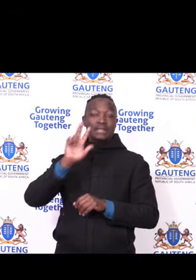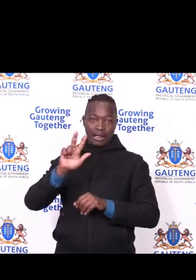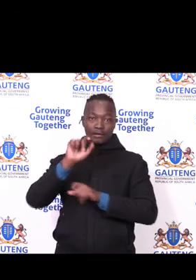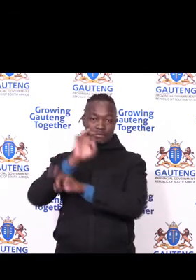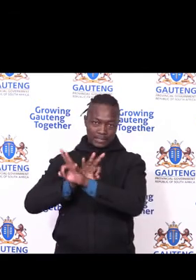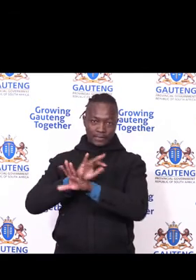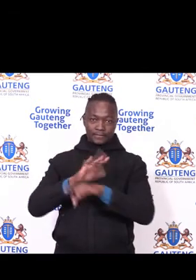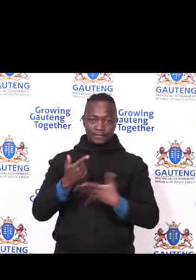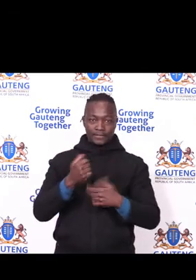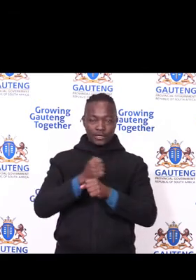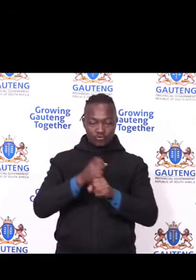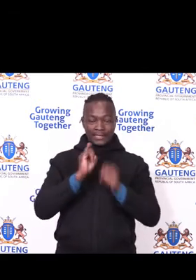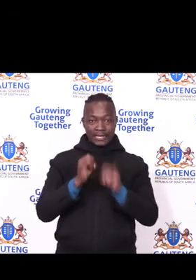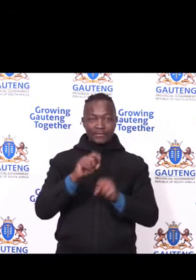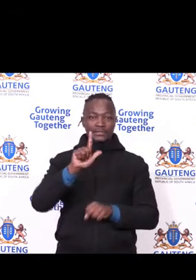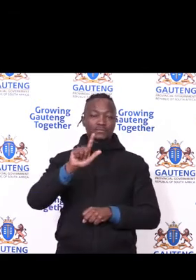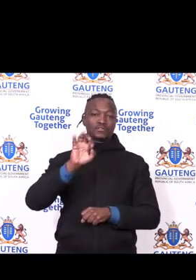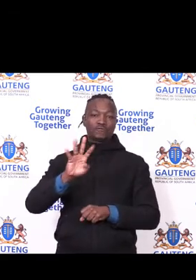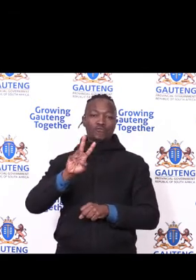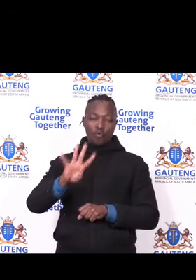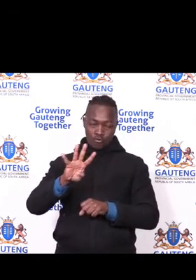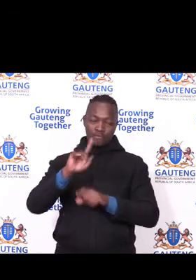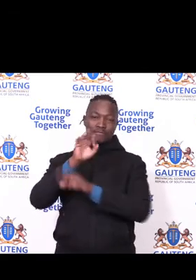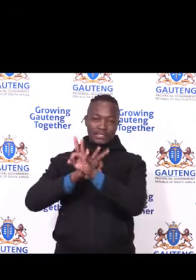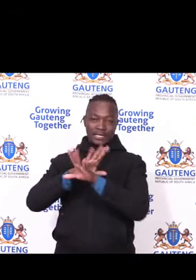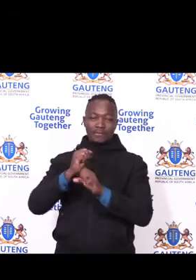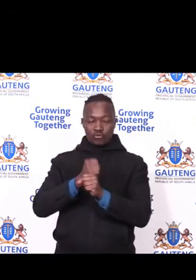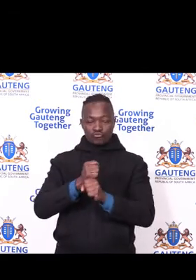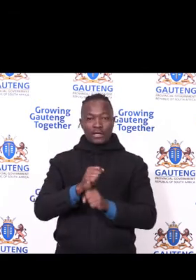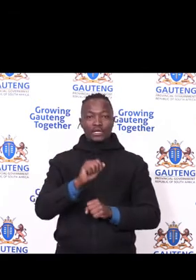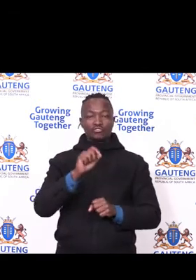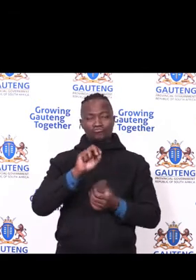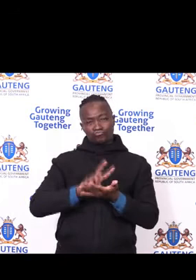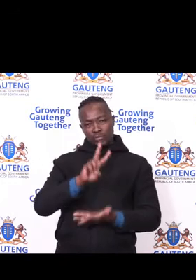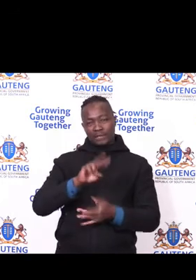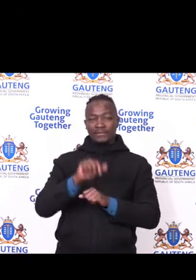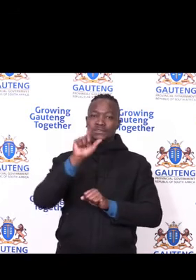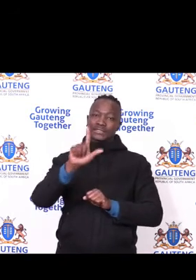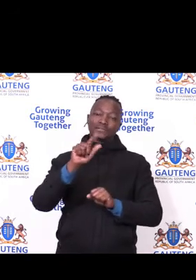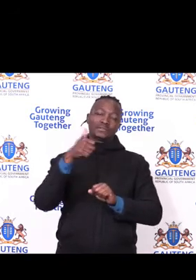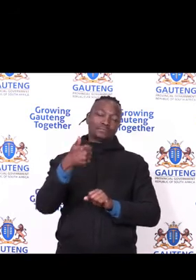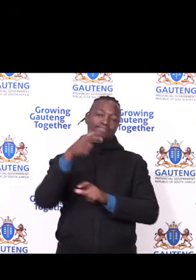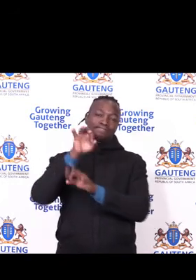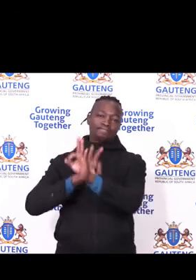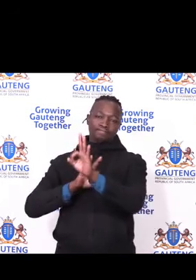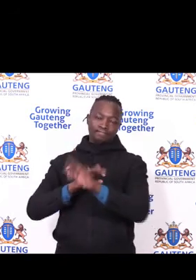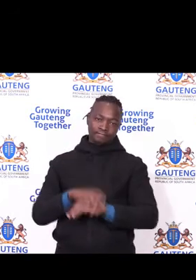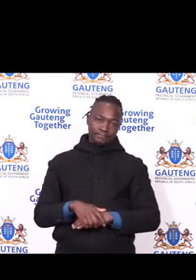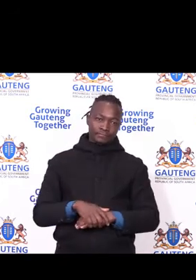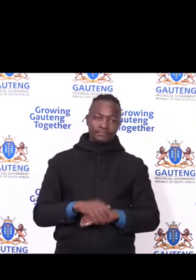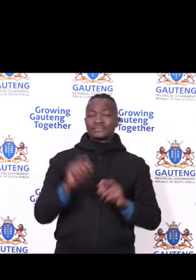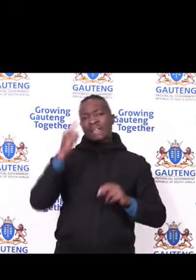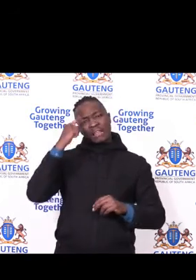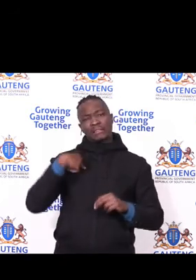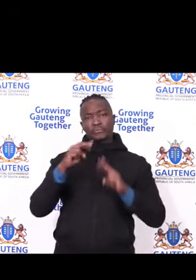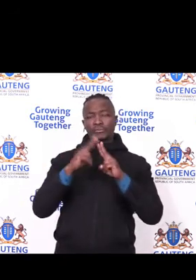11, we are at 74%. And in terms of grade 12, we're at 76%. I think we are very fortunate